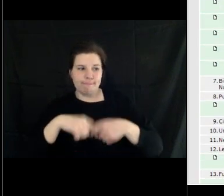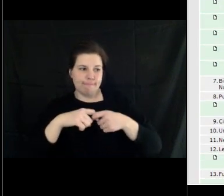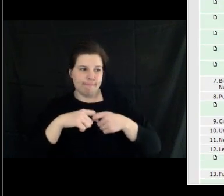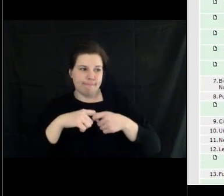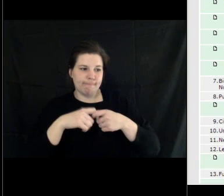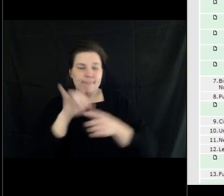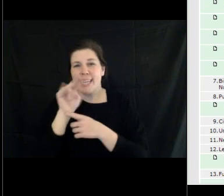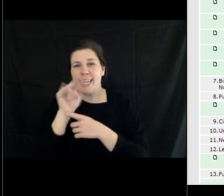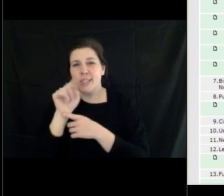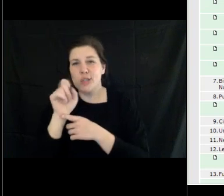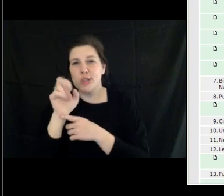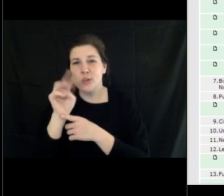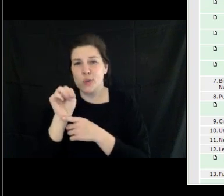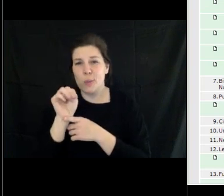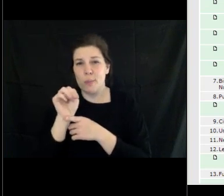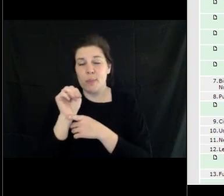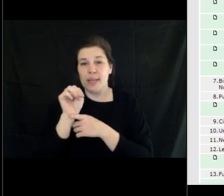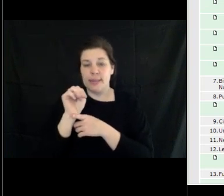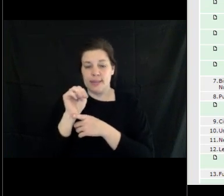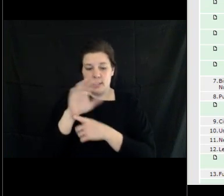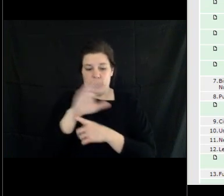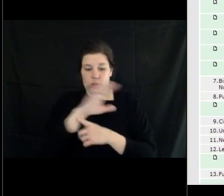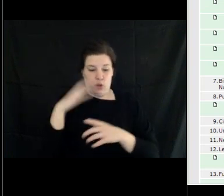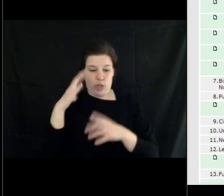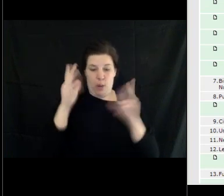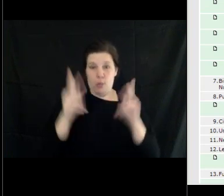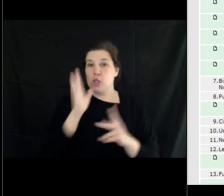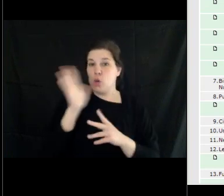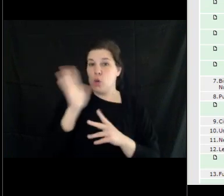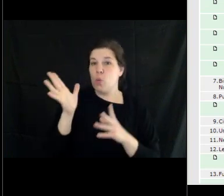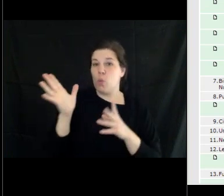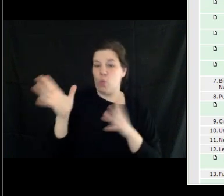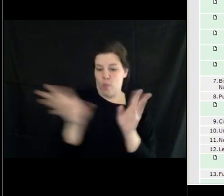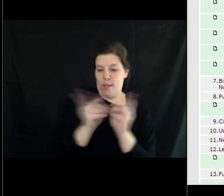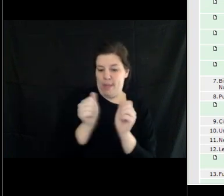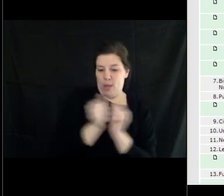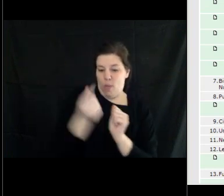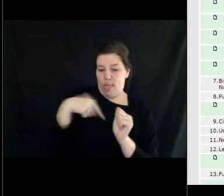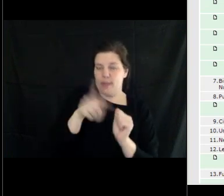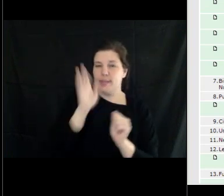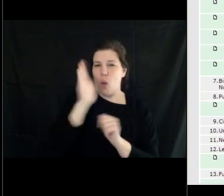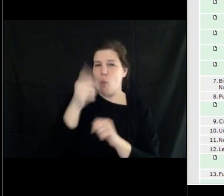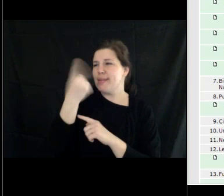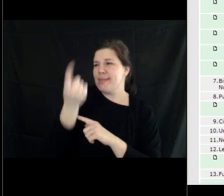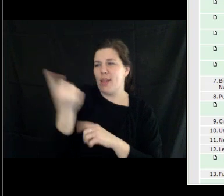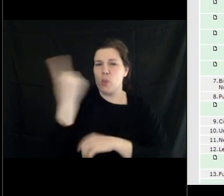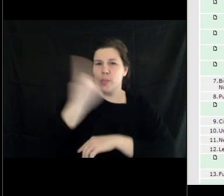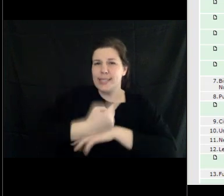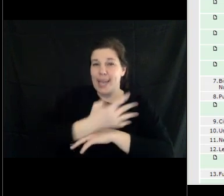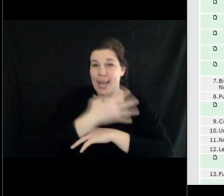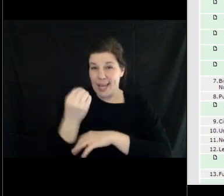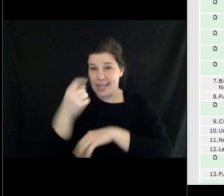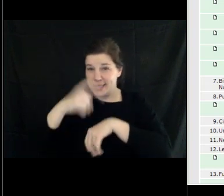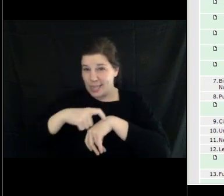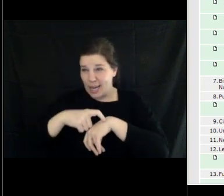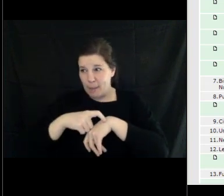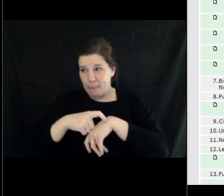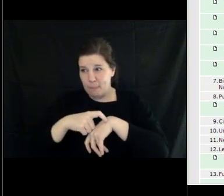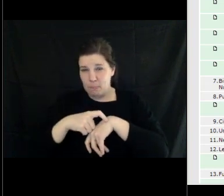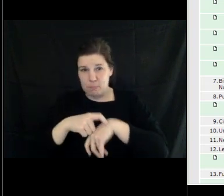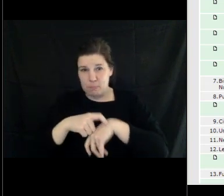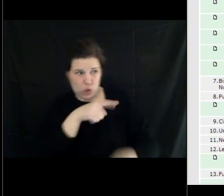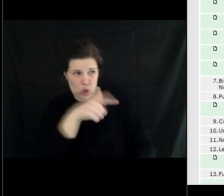I will be sending that message out as to the date and time, unless you have it at your fingertips. I do